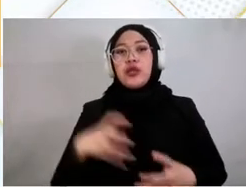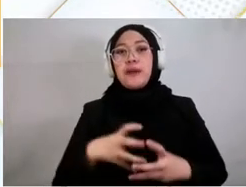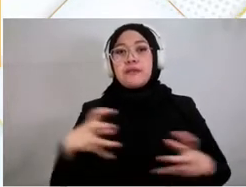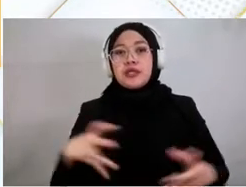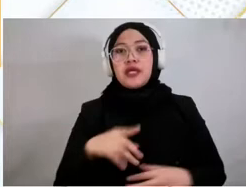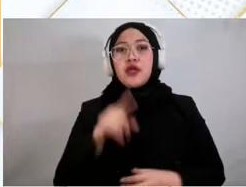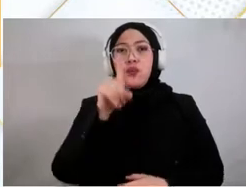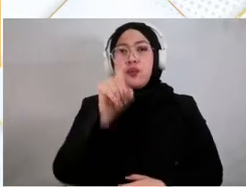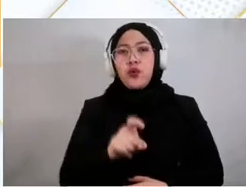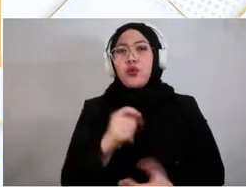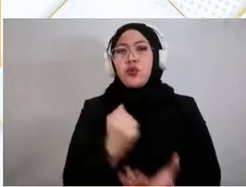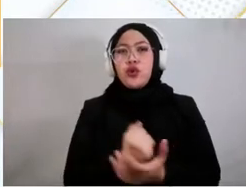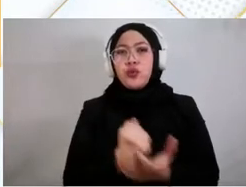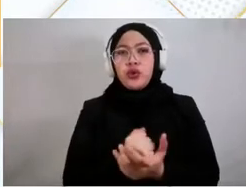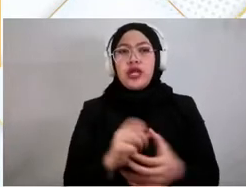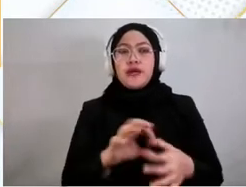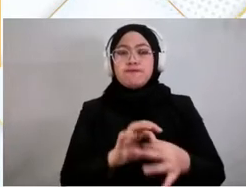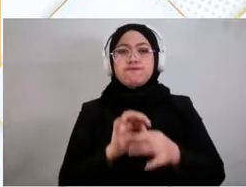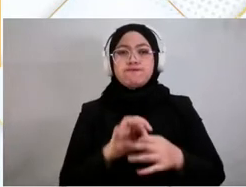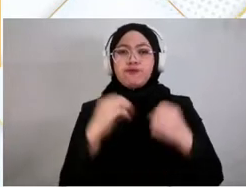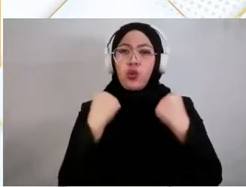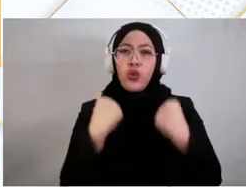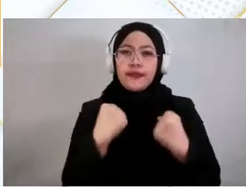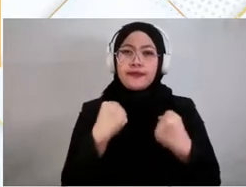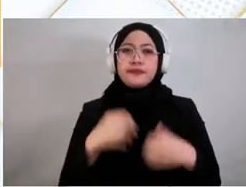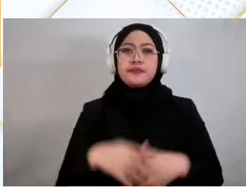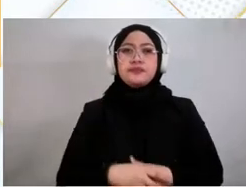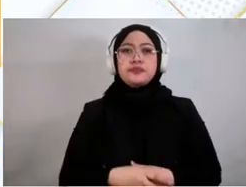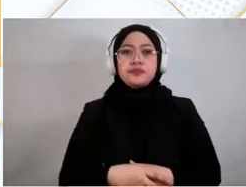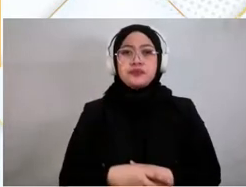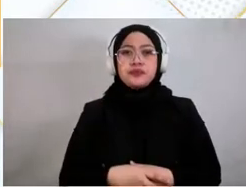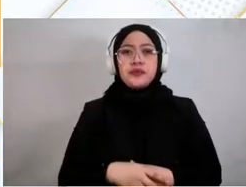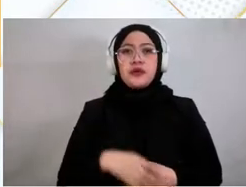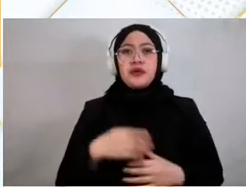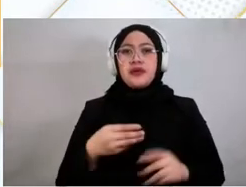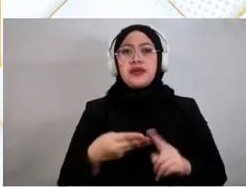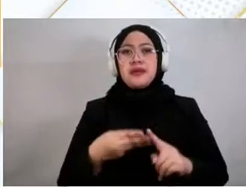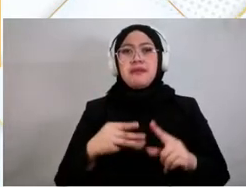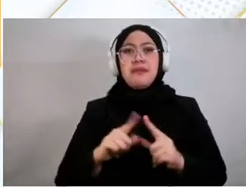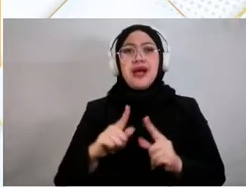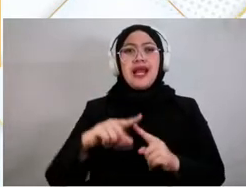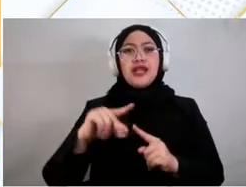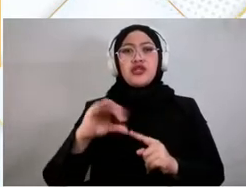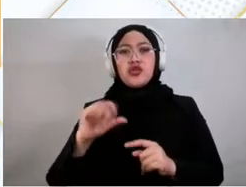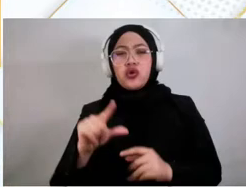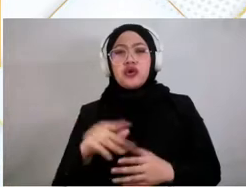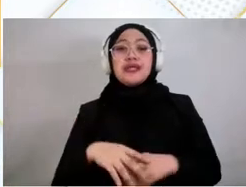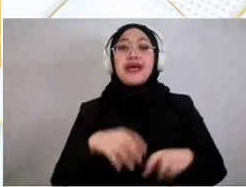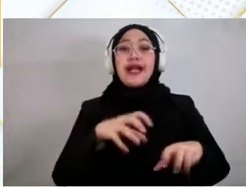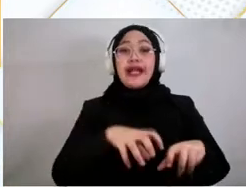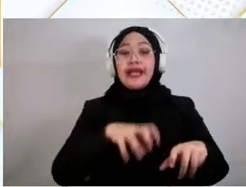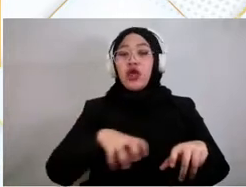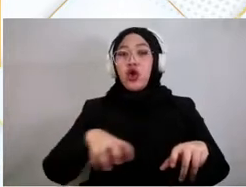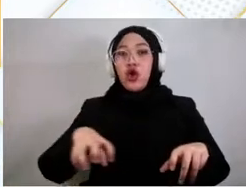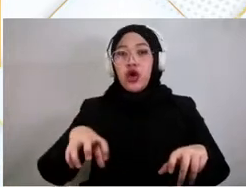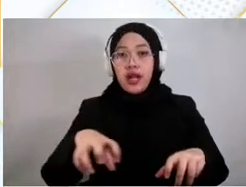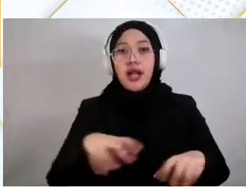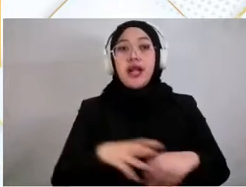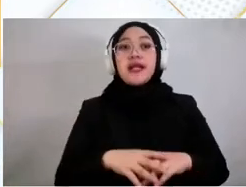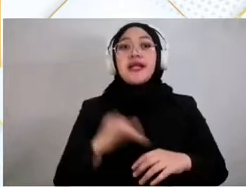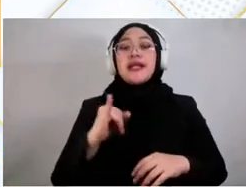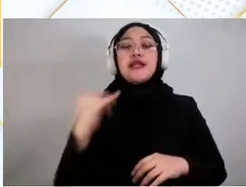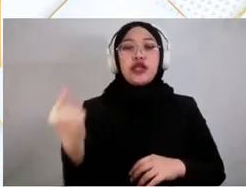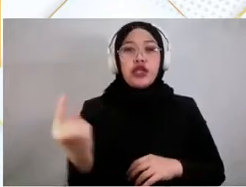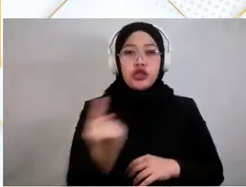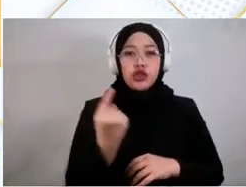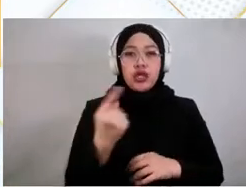strong cooperation, either bilateral, yeah, regionally, and also multilaterally. And I think